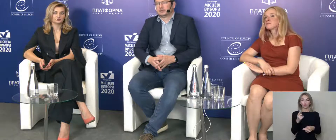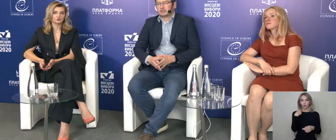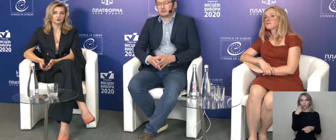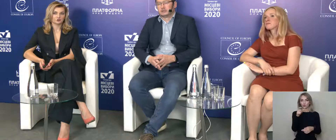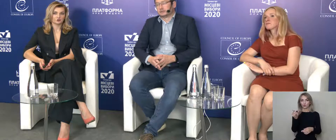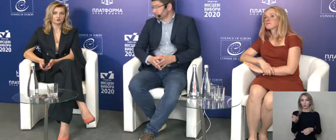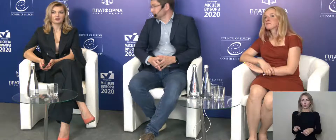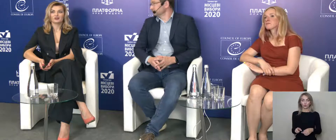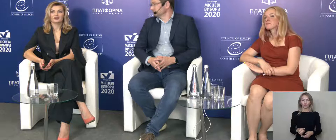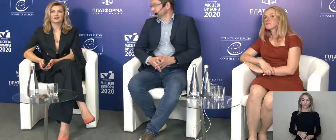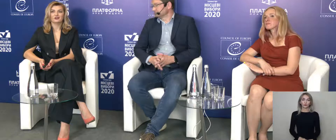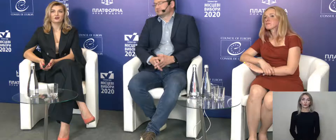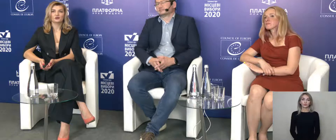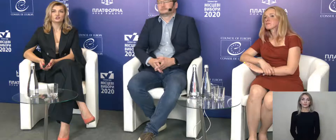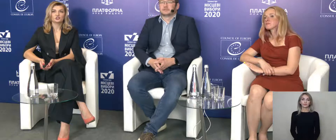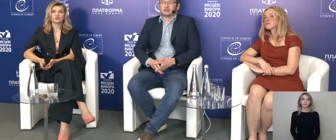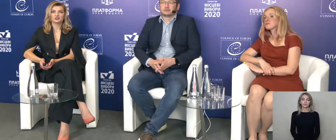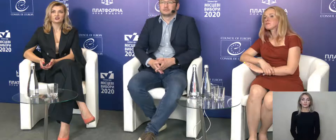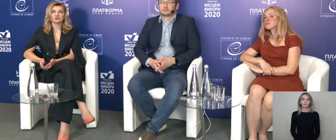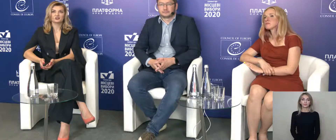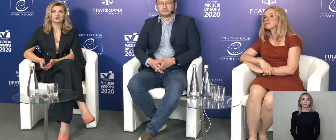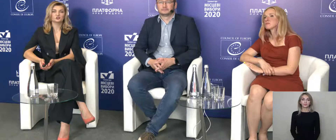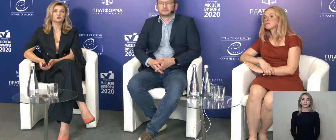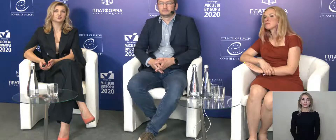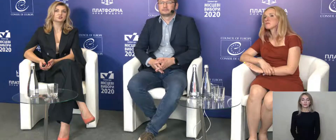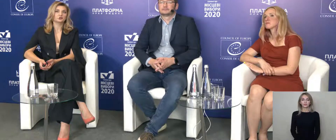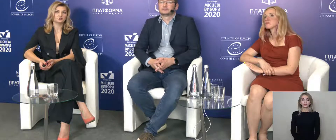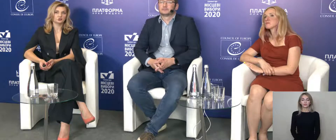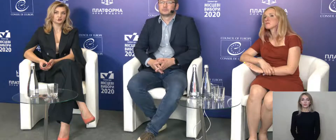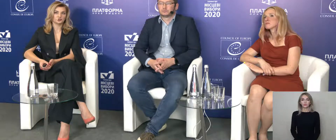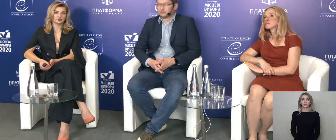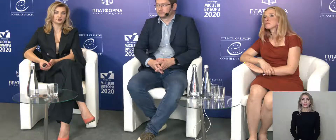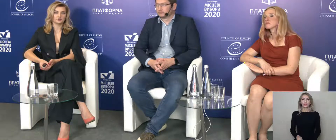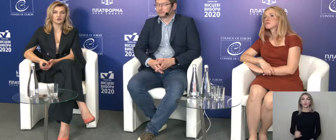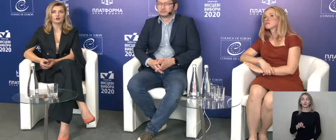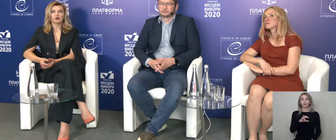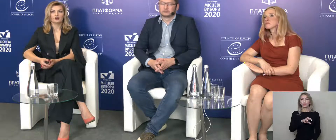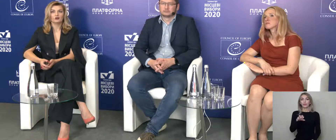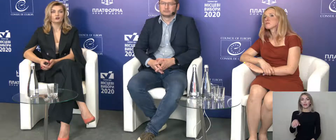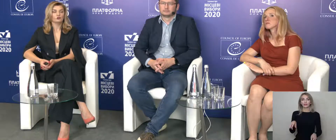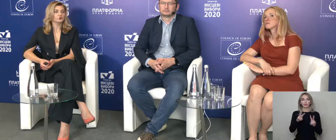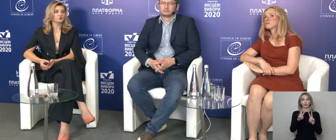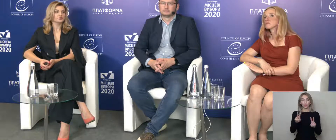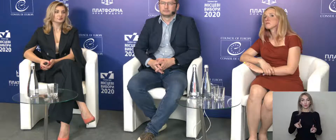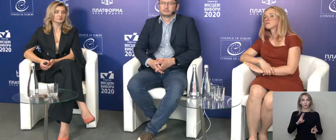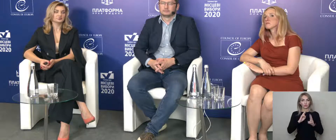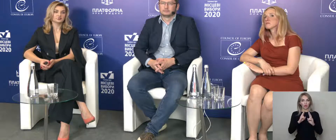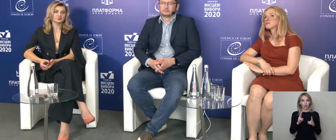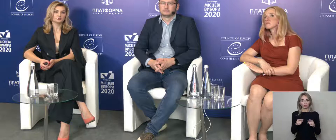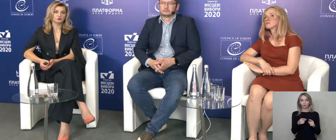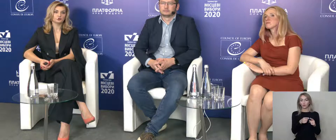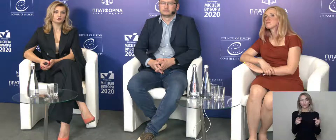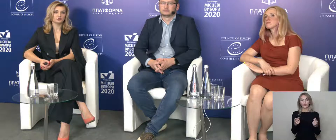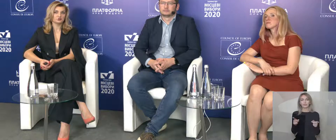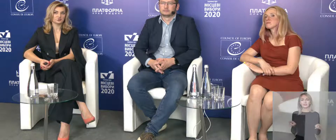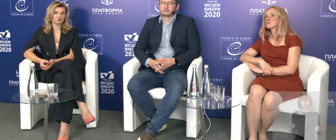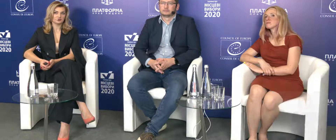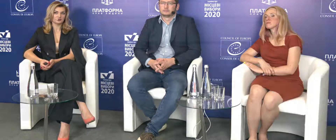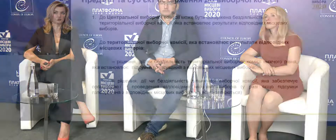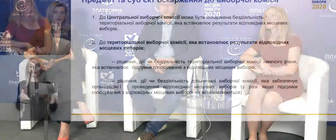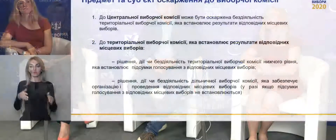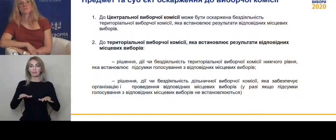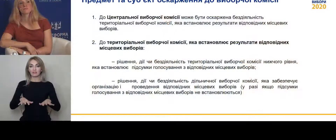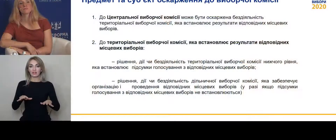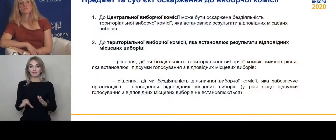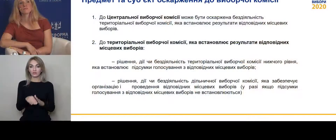right to represent interests. So these subjects of